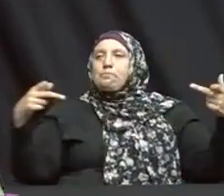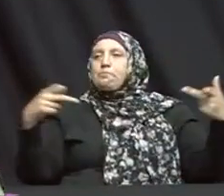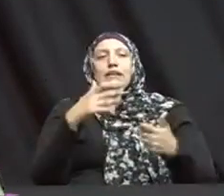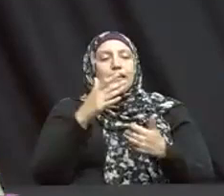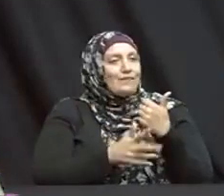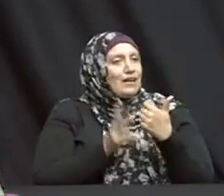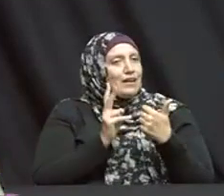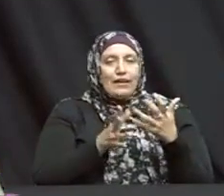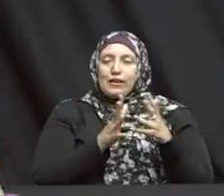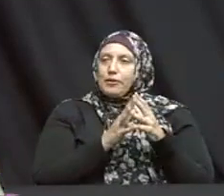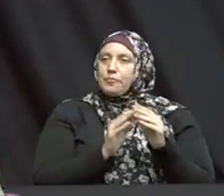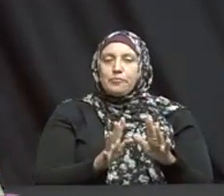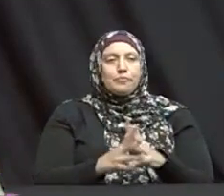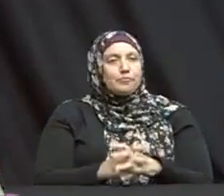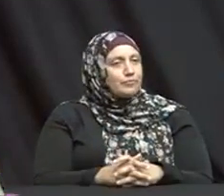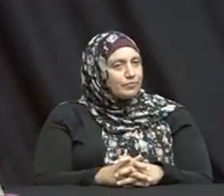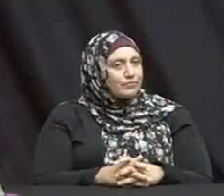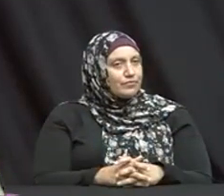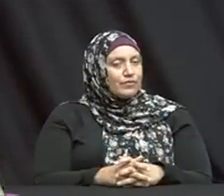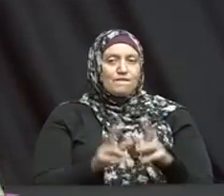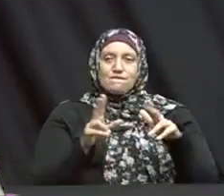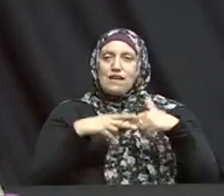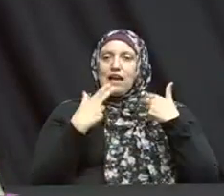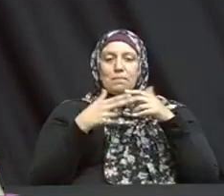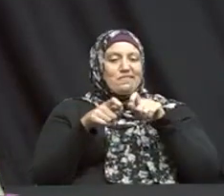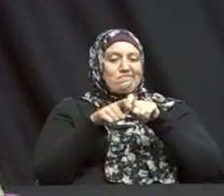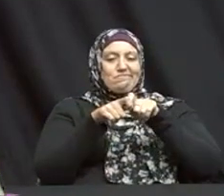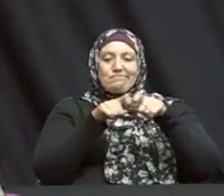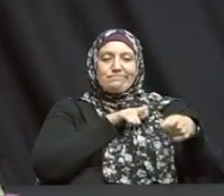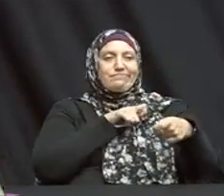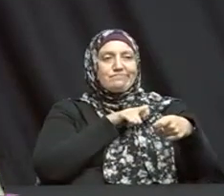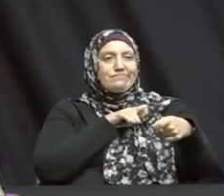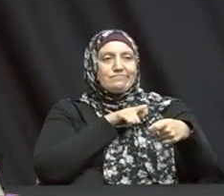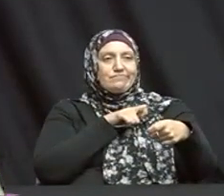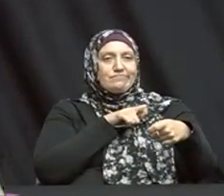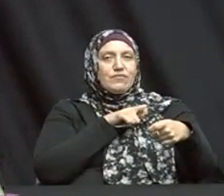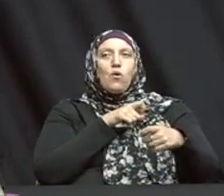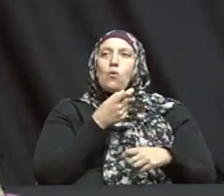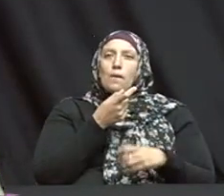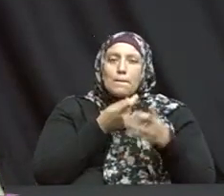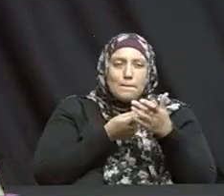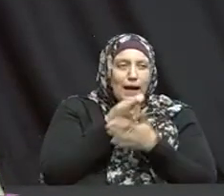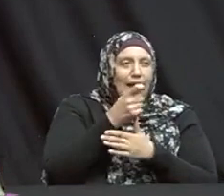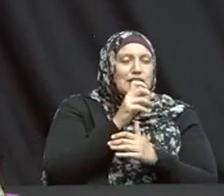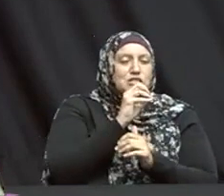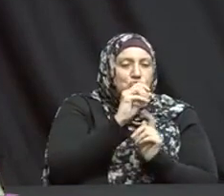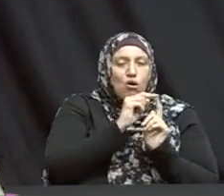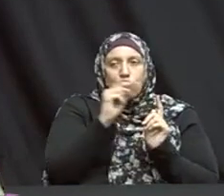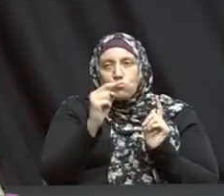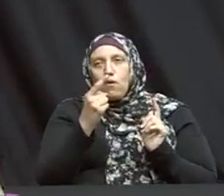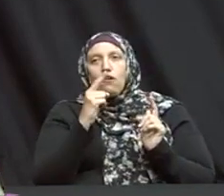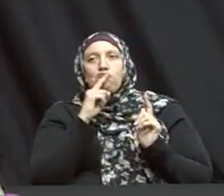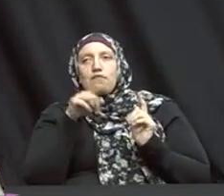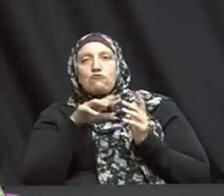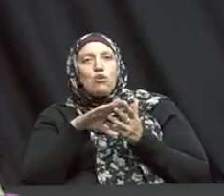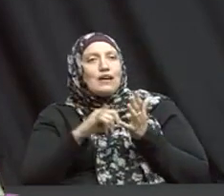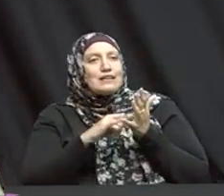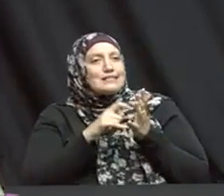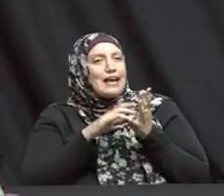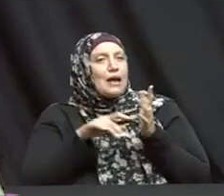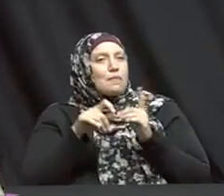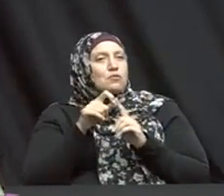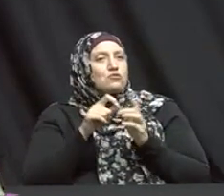mend and the family is torn forever. And so sometimes paying that price, it's no different to paying